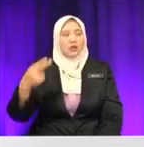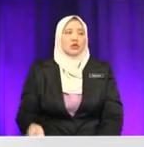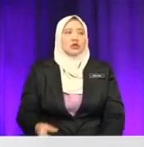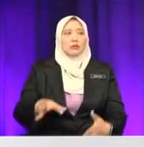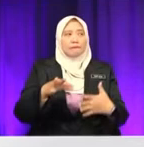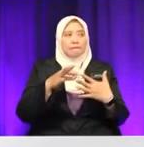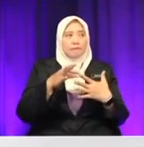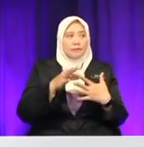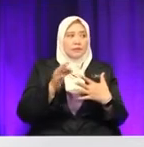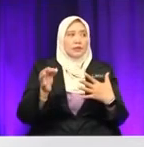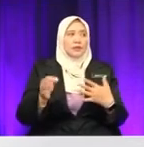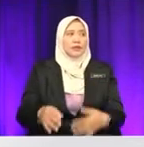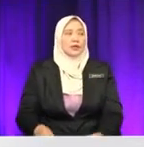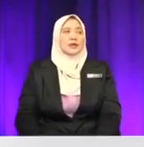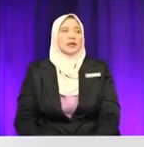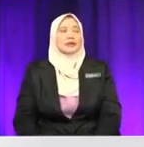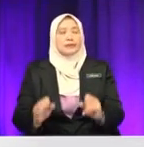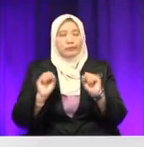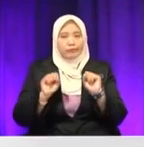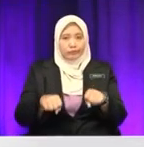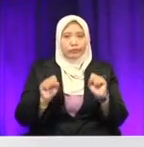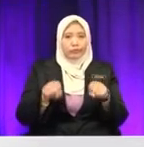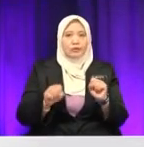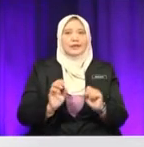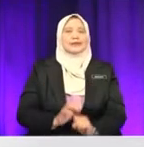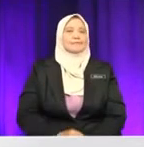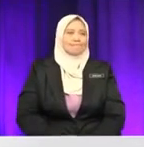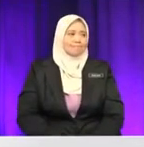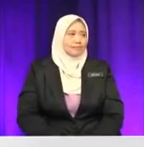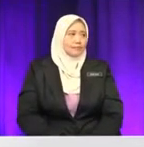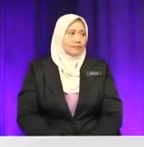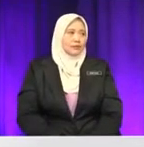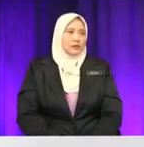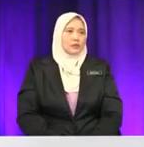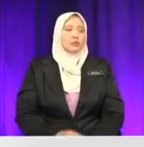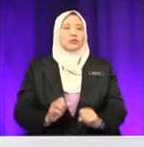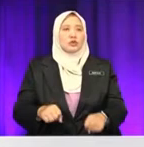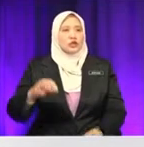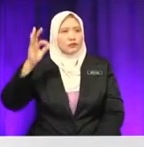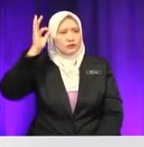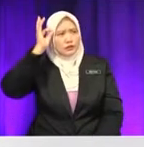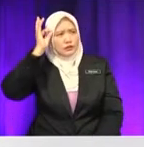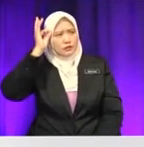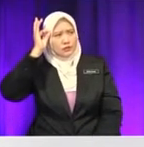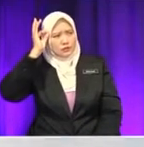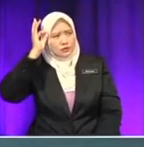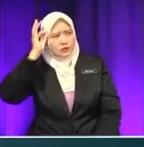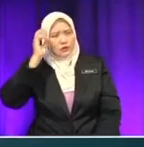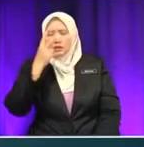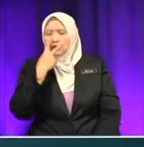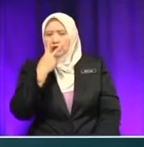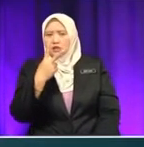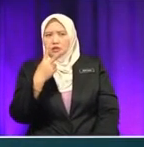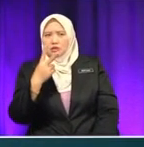Now, let us proceed to the third question. So let me have Faisal. Yeah. So Faisal, look at the third